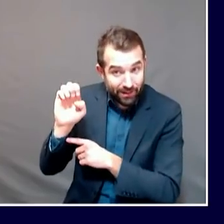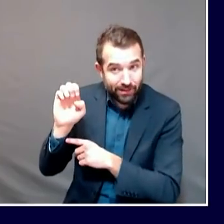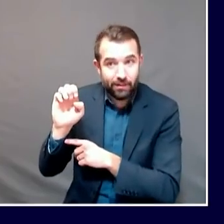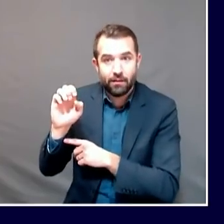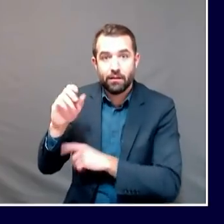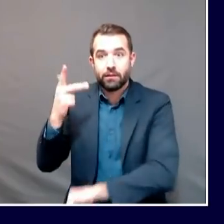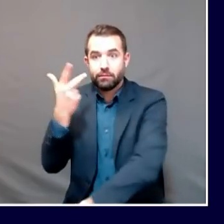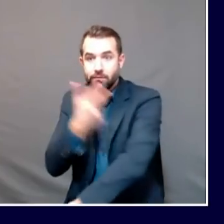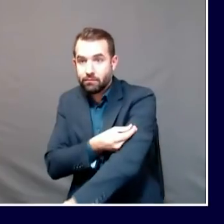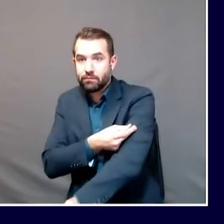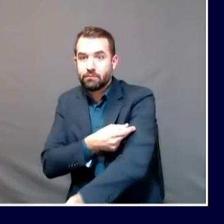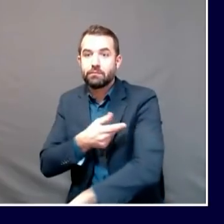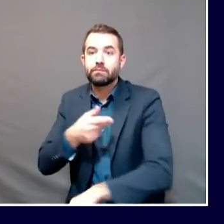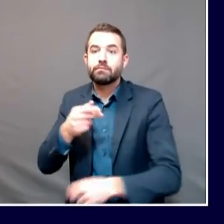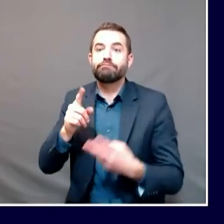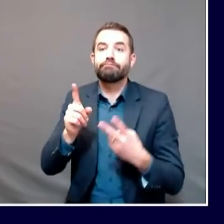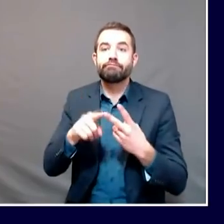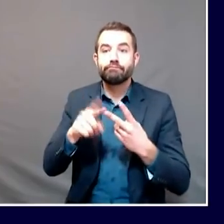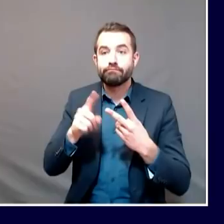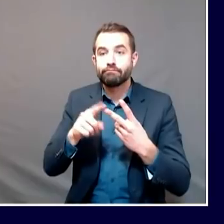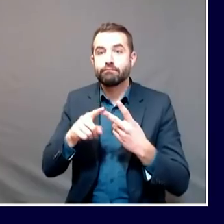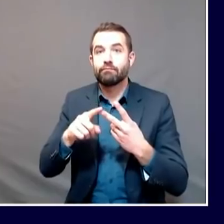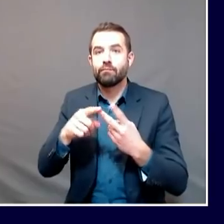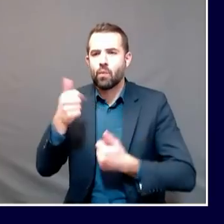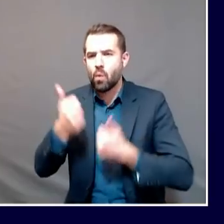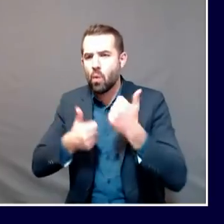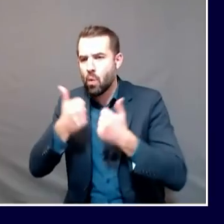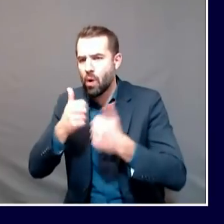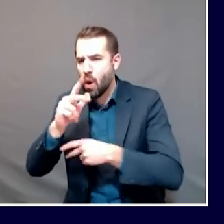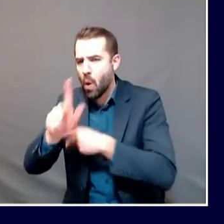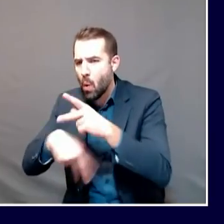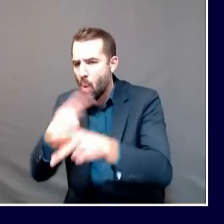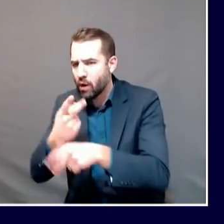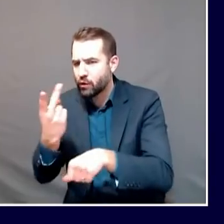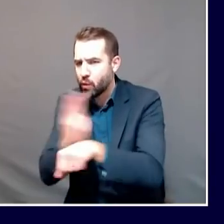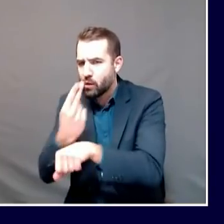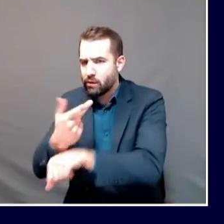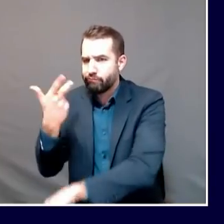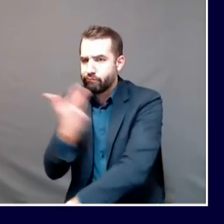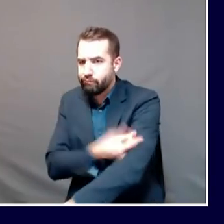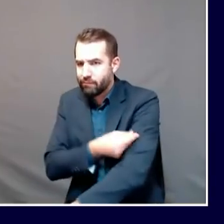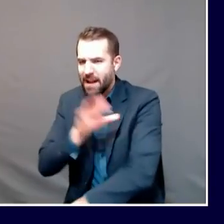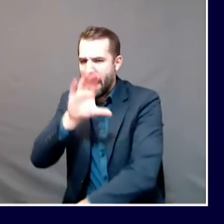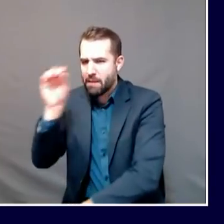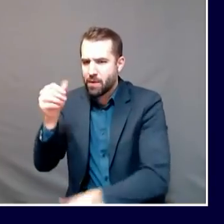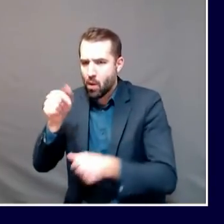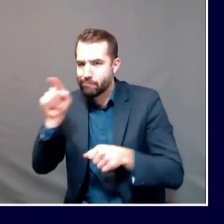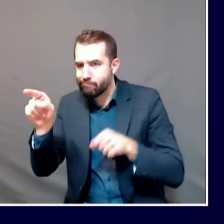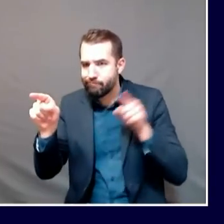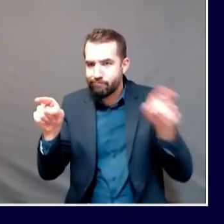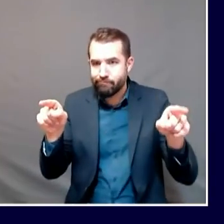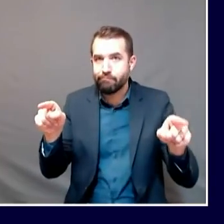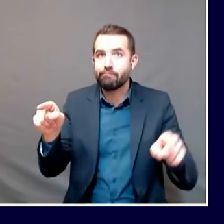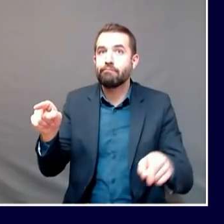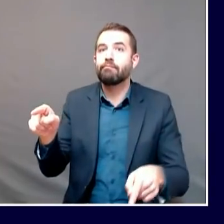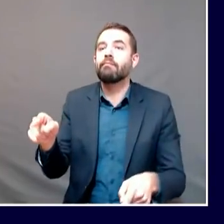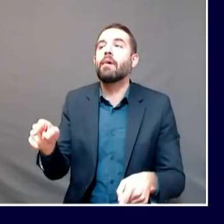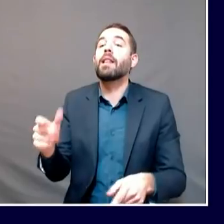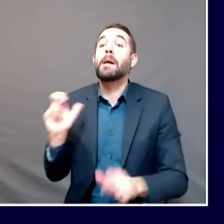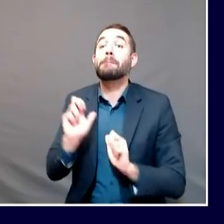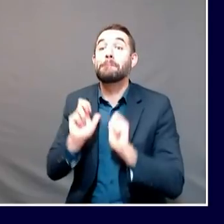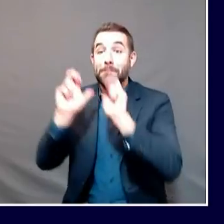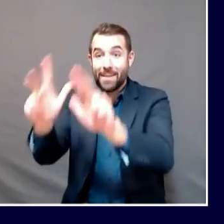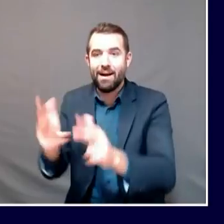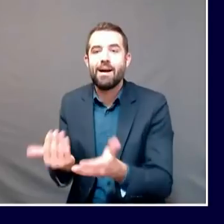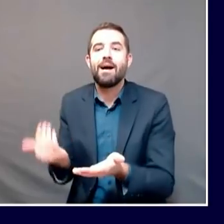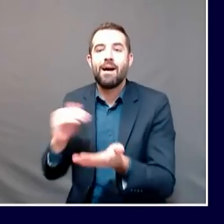got, so you know what to come back and get for your second dose, as well as when you need to come back for that second